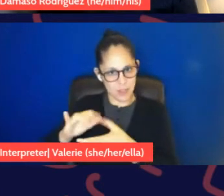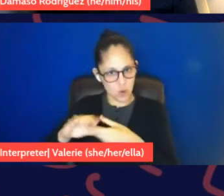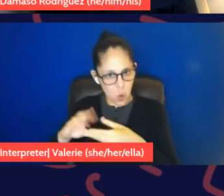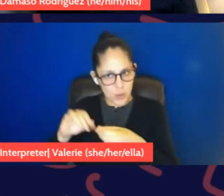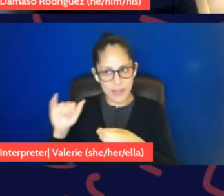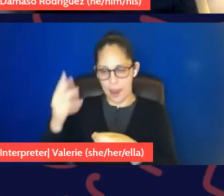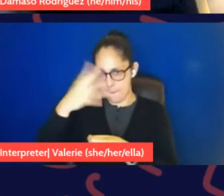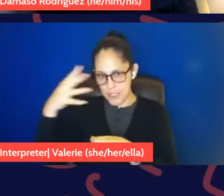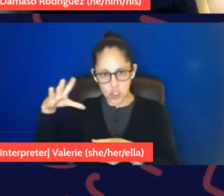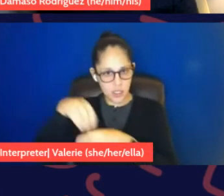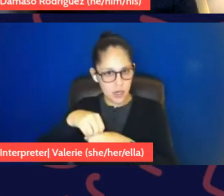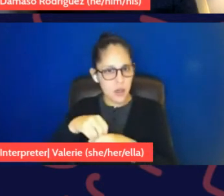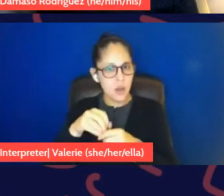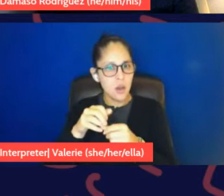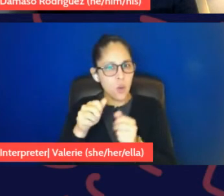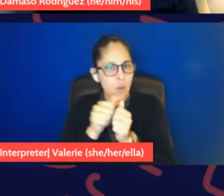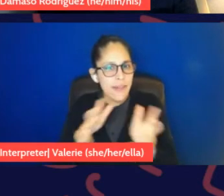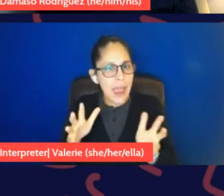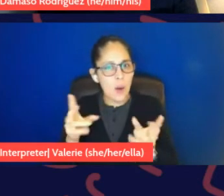immediately resort to